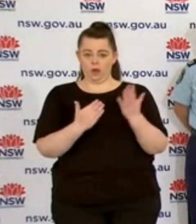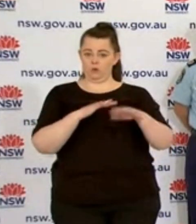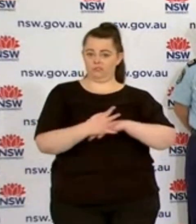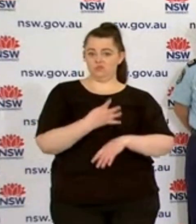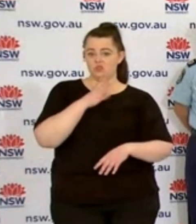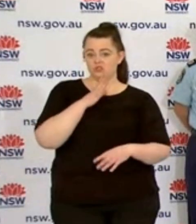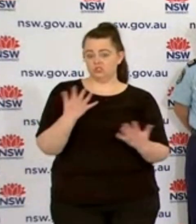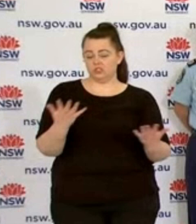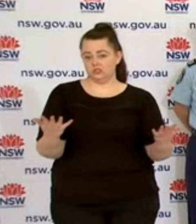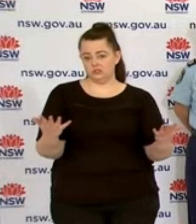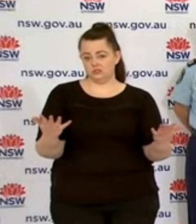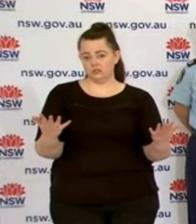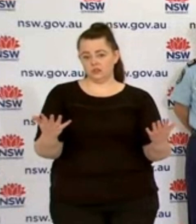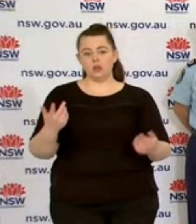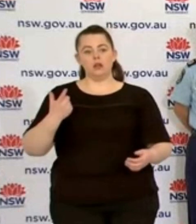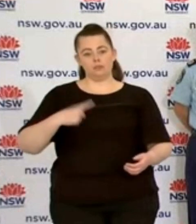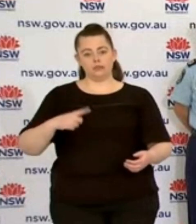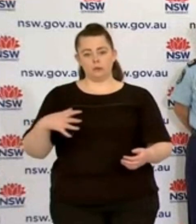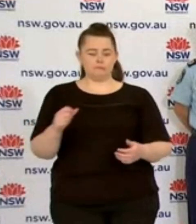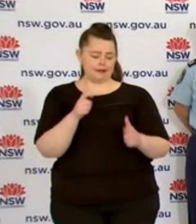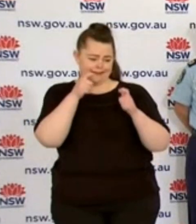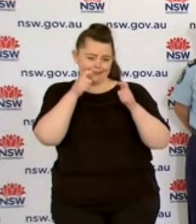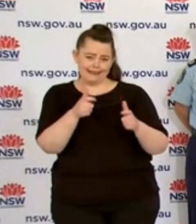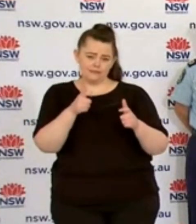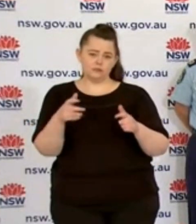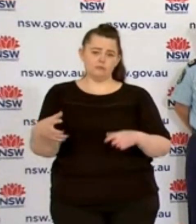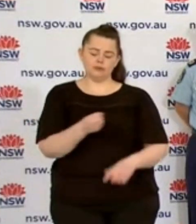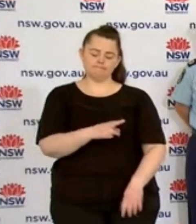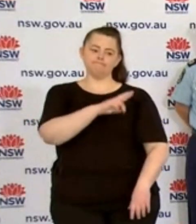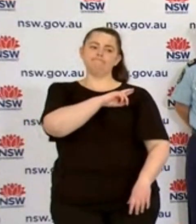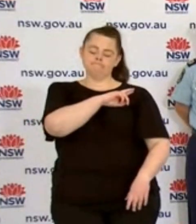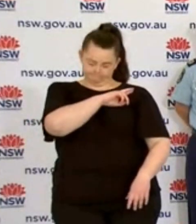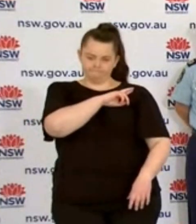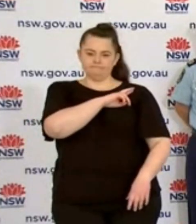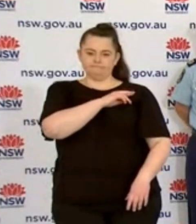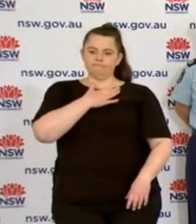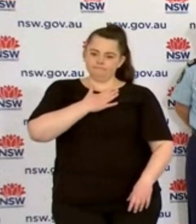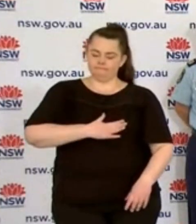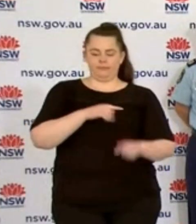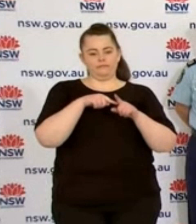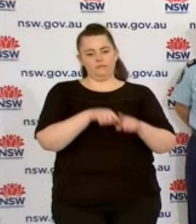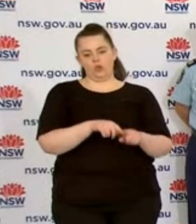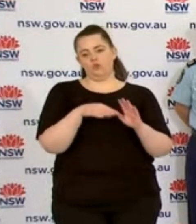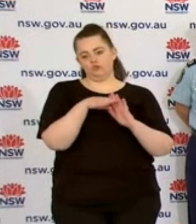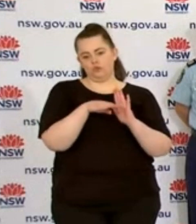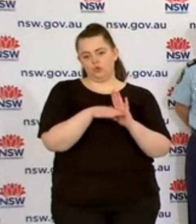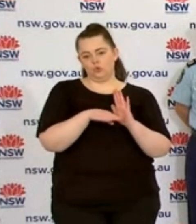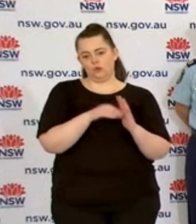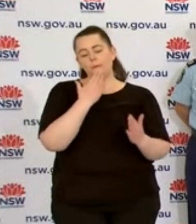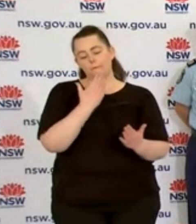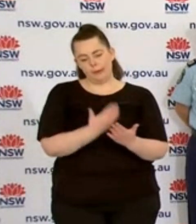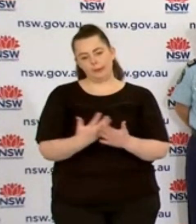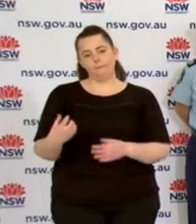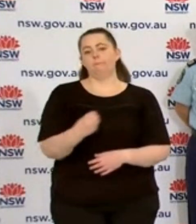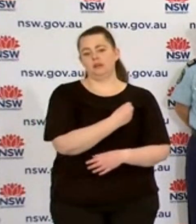taking off is great, and that's why it's so important for us to do the right thing. Because strict lockdown, people doing the right